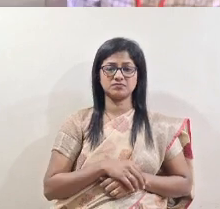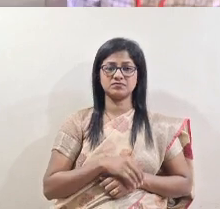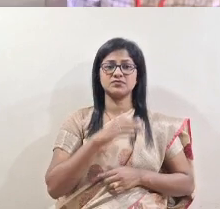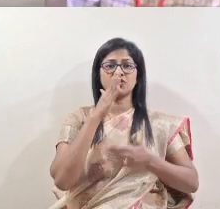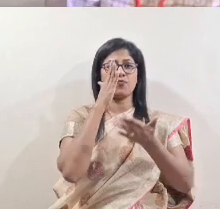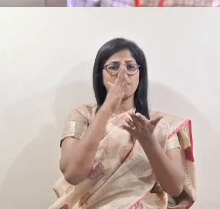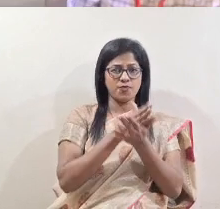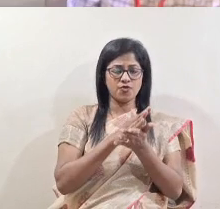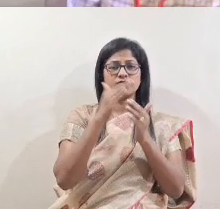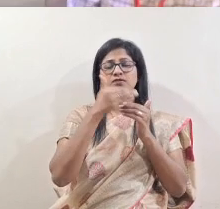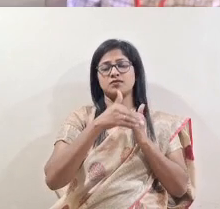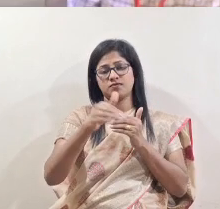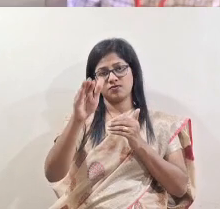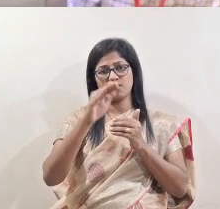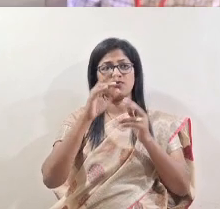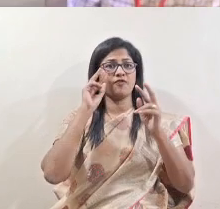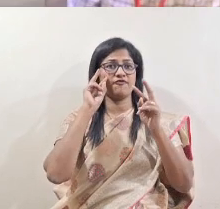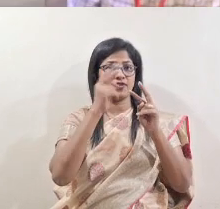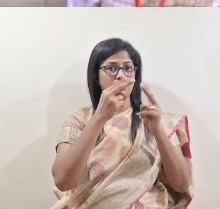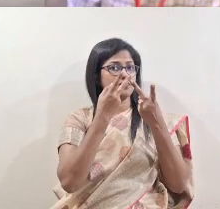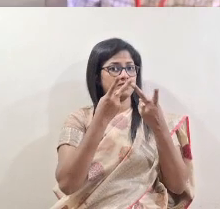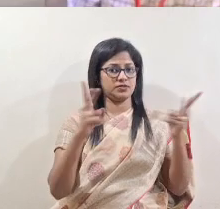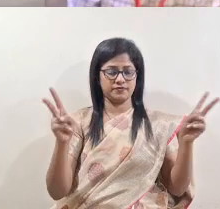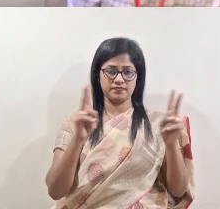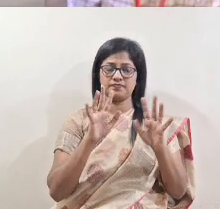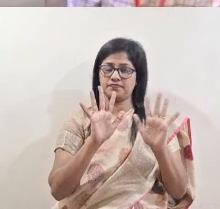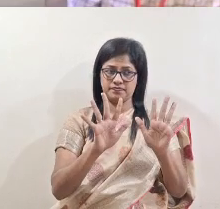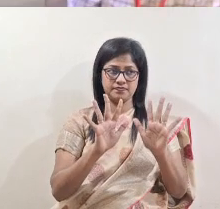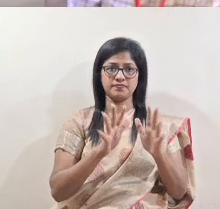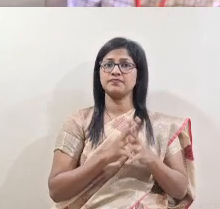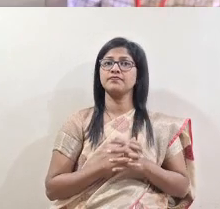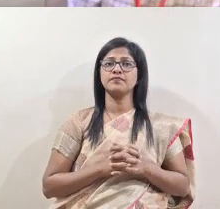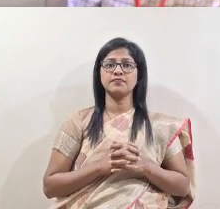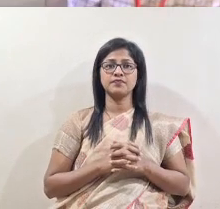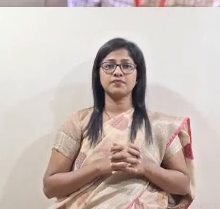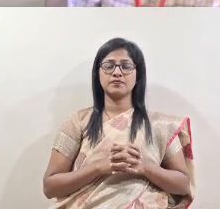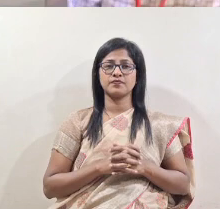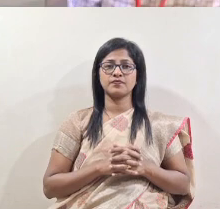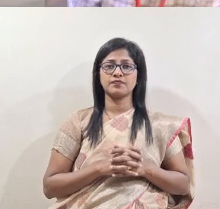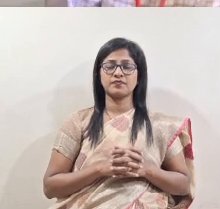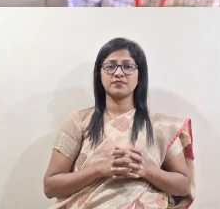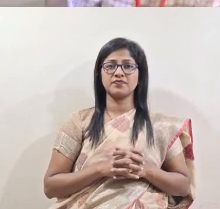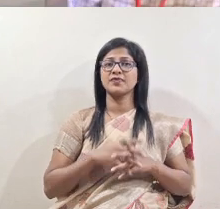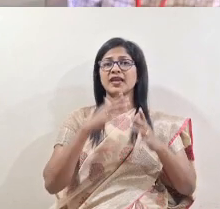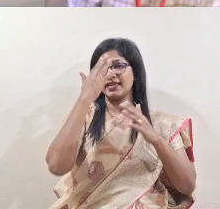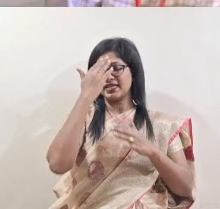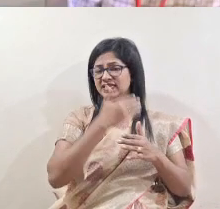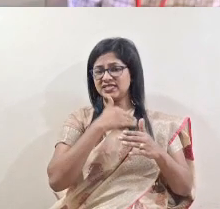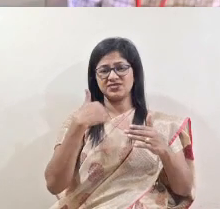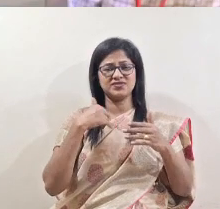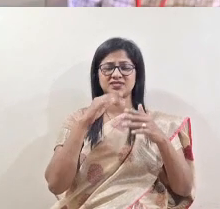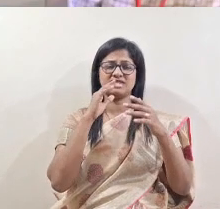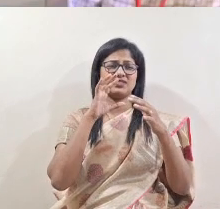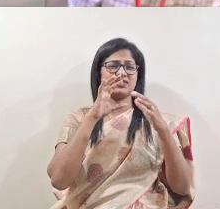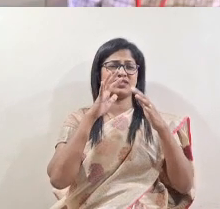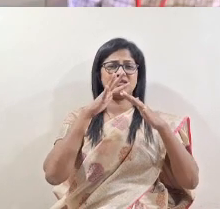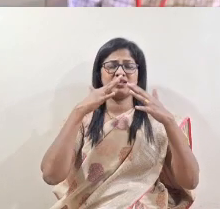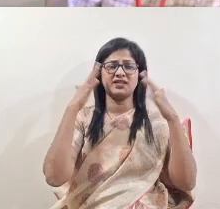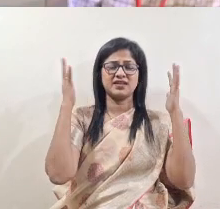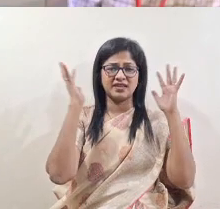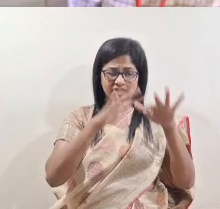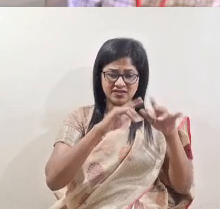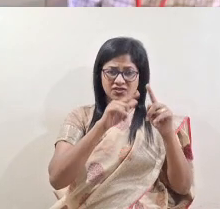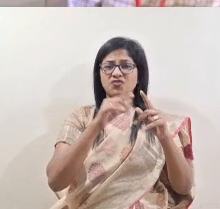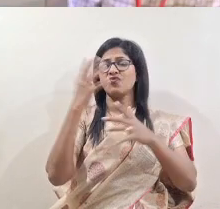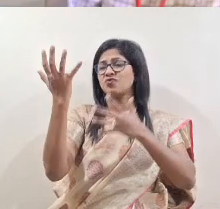at pause and go from a different scenario perspective. Okay, not basically a religious gathering or